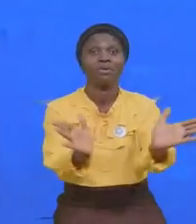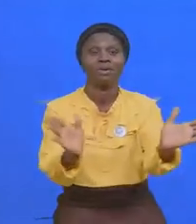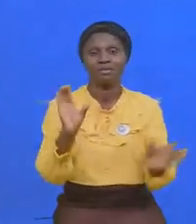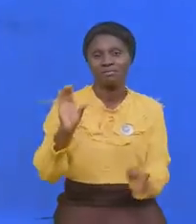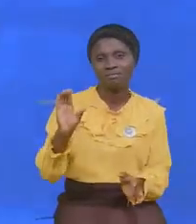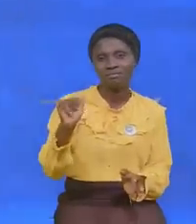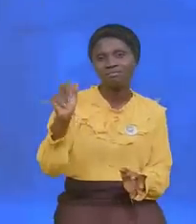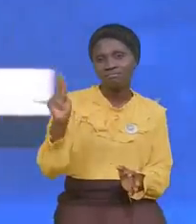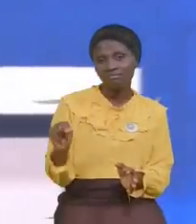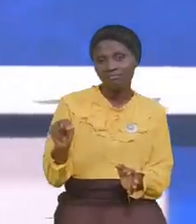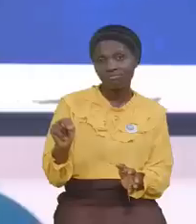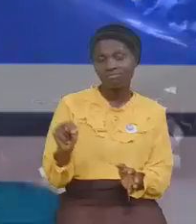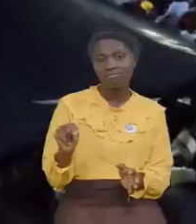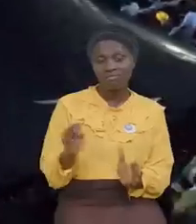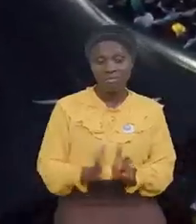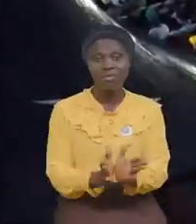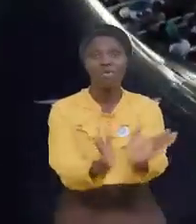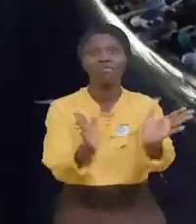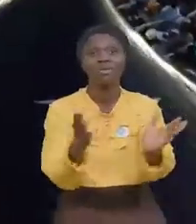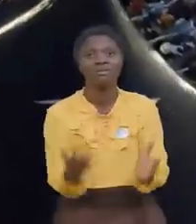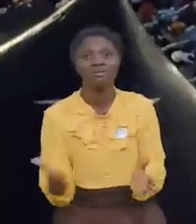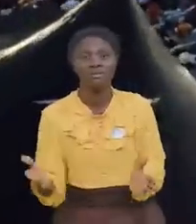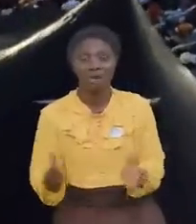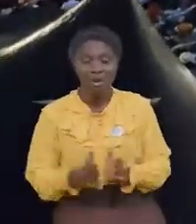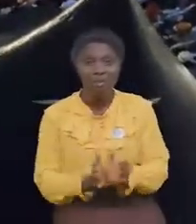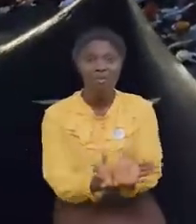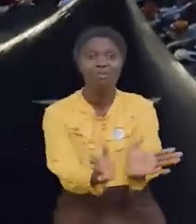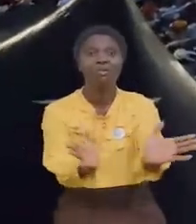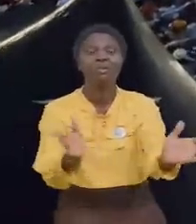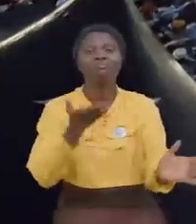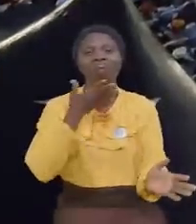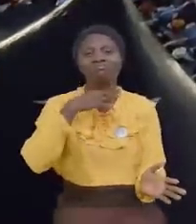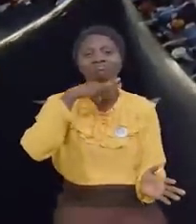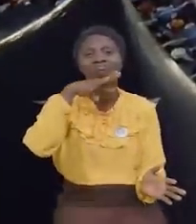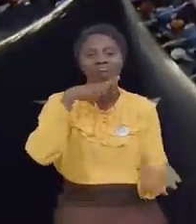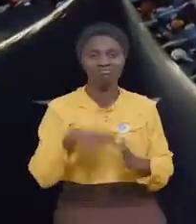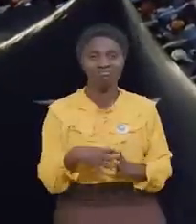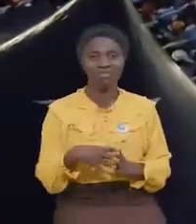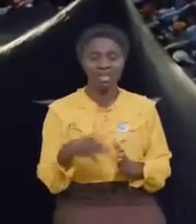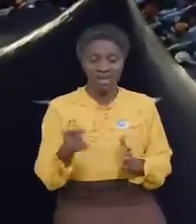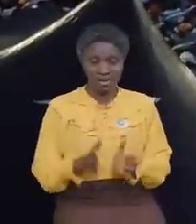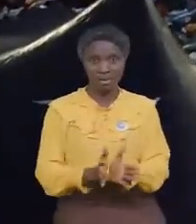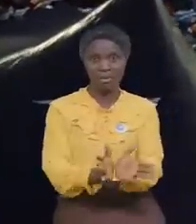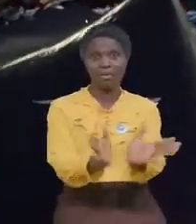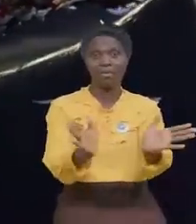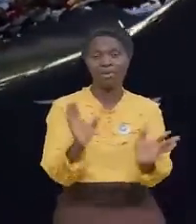It's the public dustbin. The public